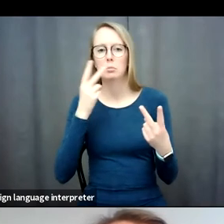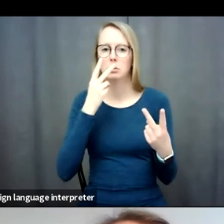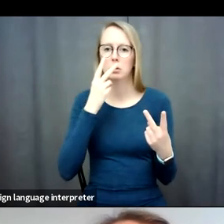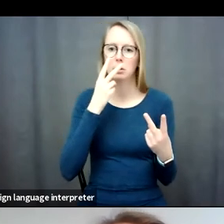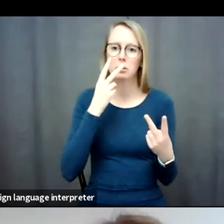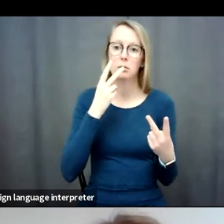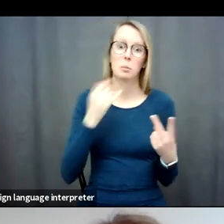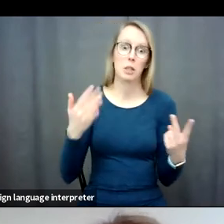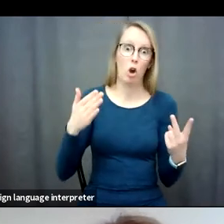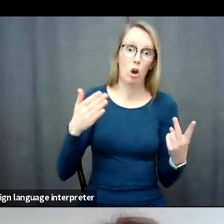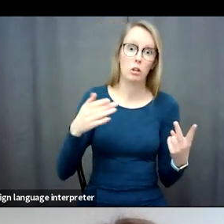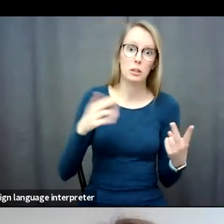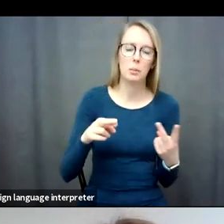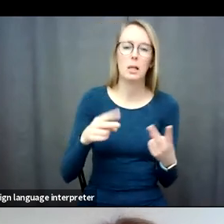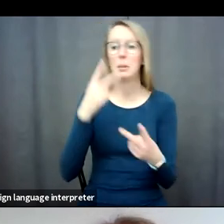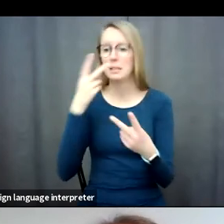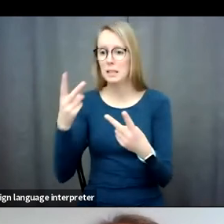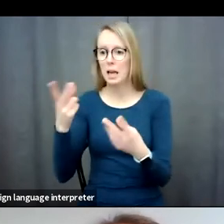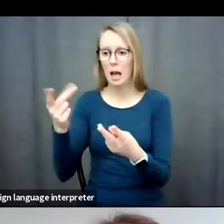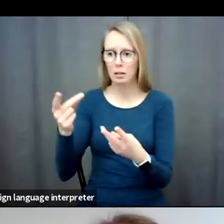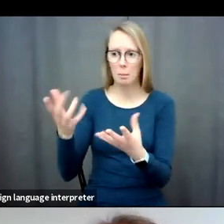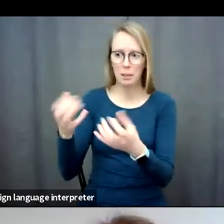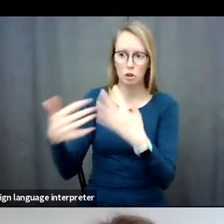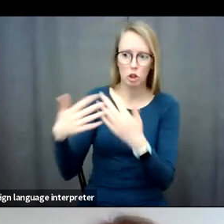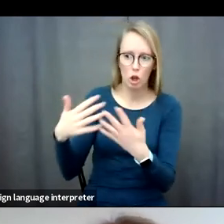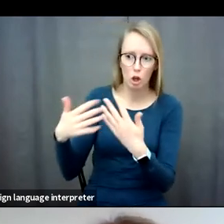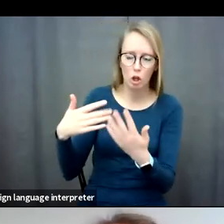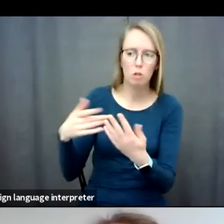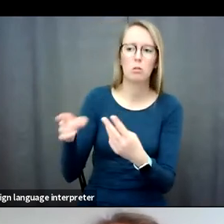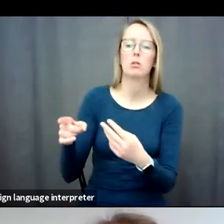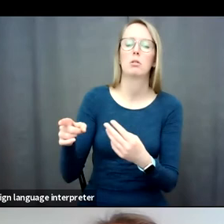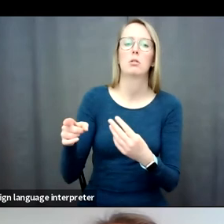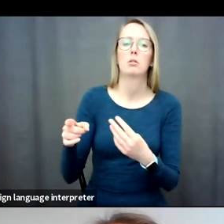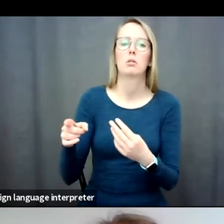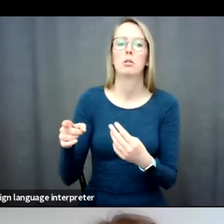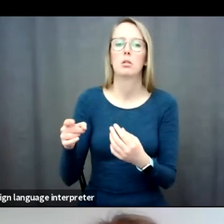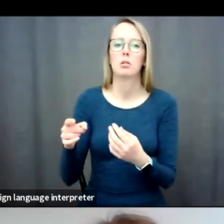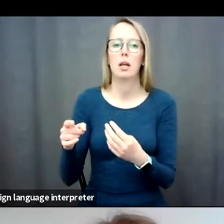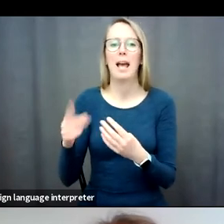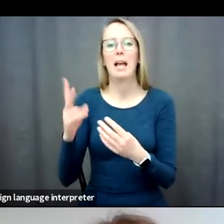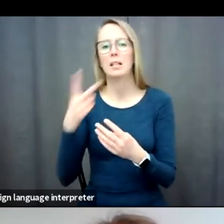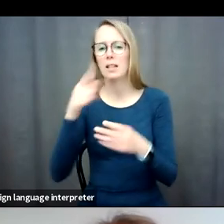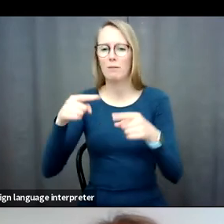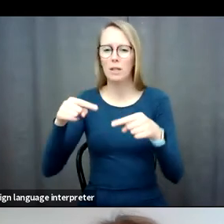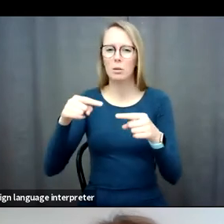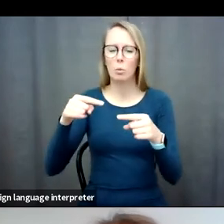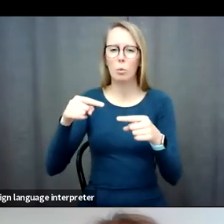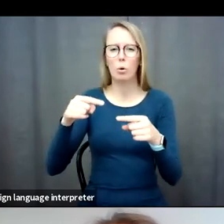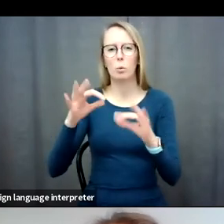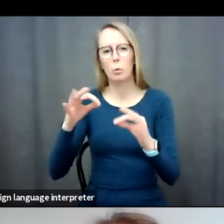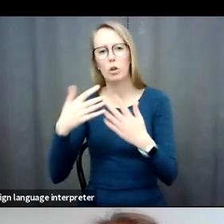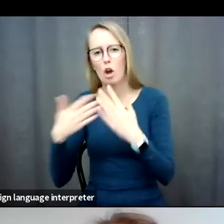here today, to see someone do it or see a video demonstration, it helps, but it's not fully